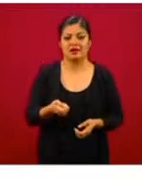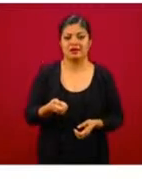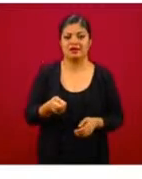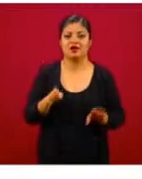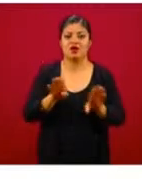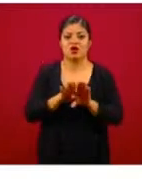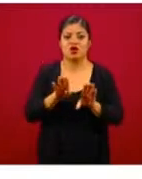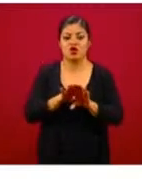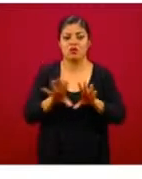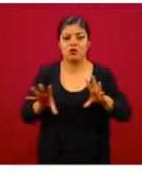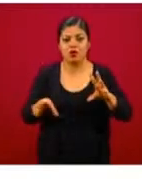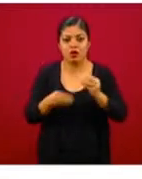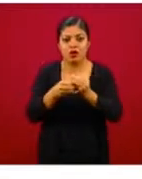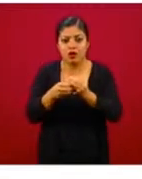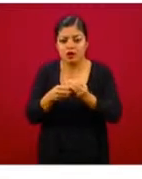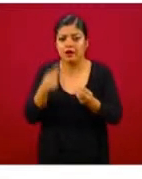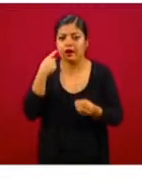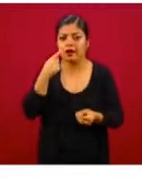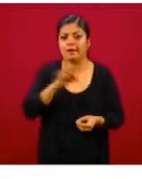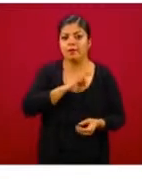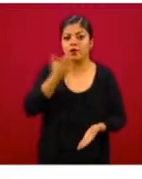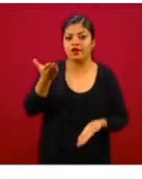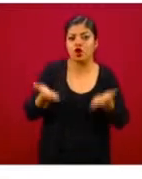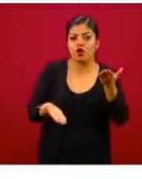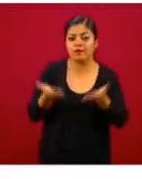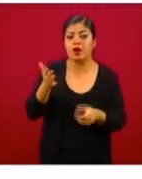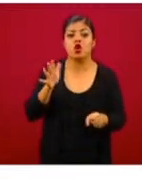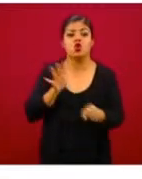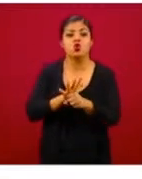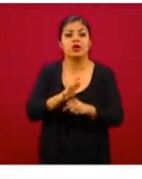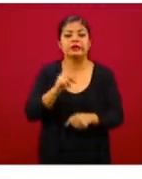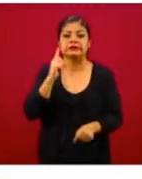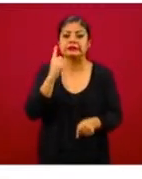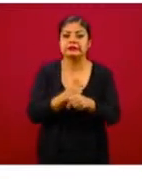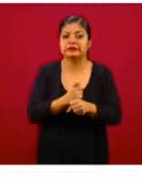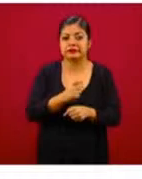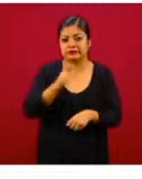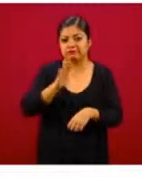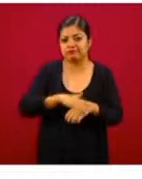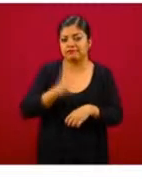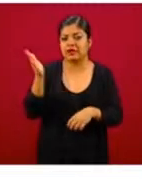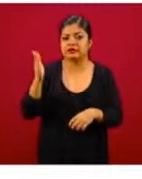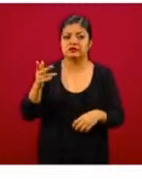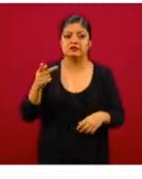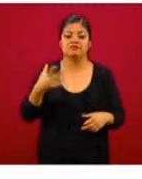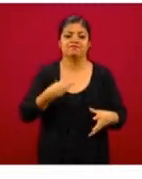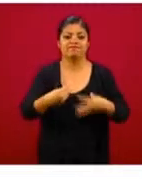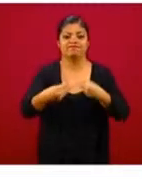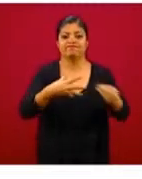than states in the middle or in the south of the country. And so you see the incidence rate, and we can compare